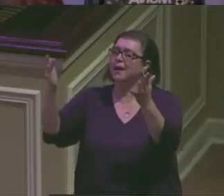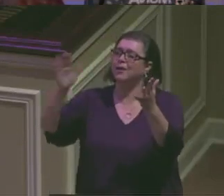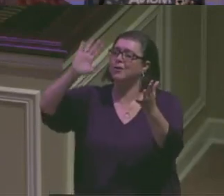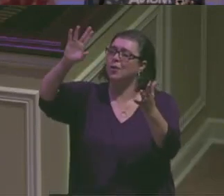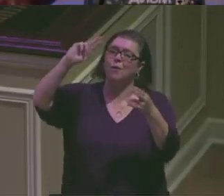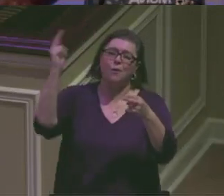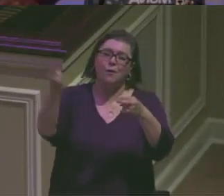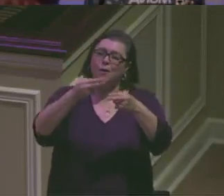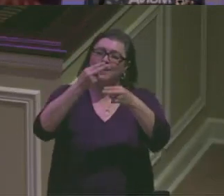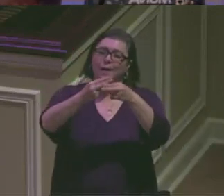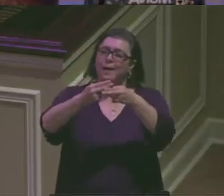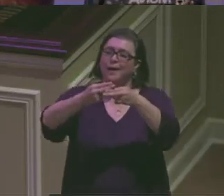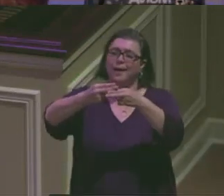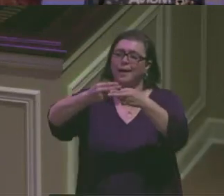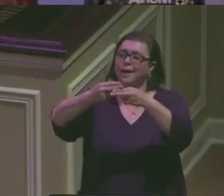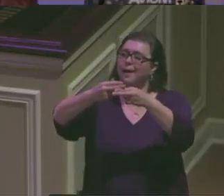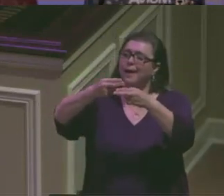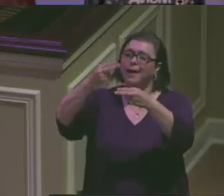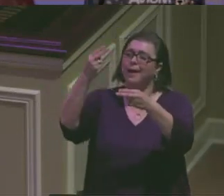glorify your